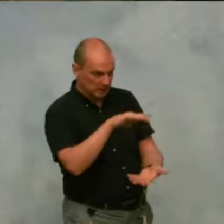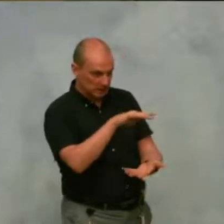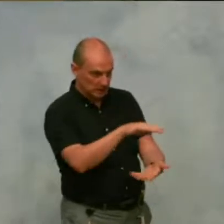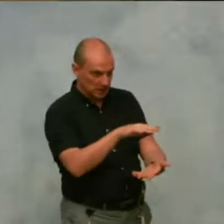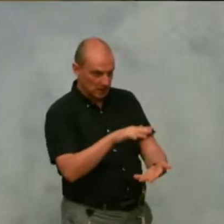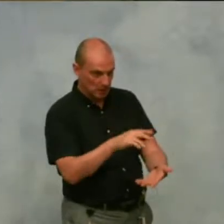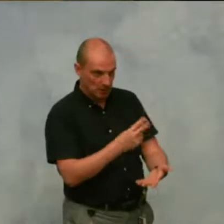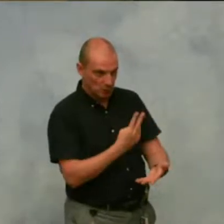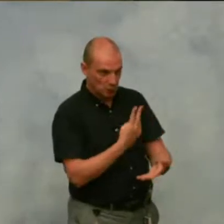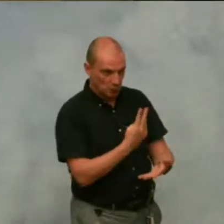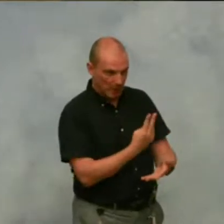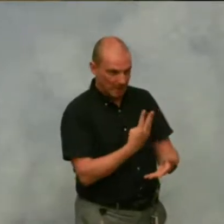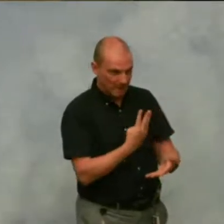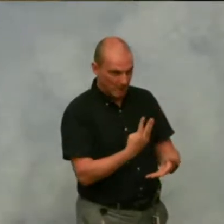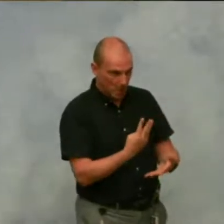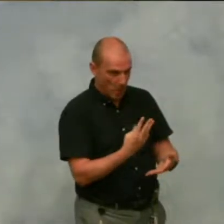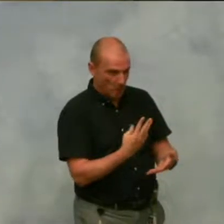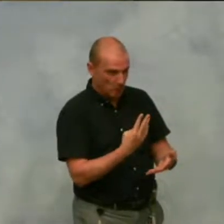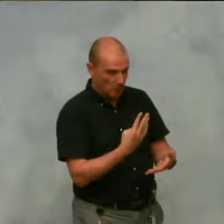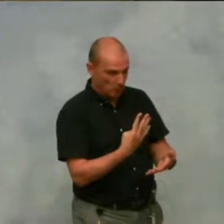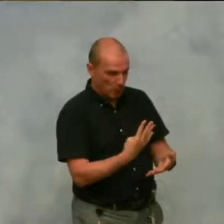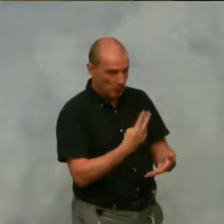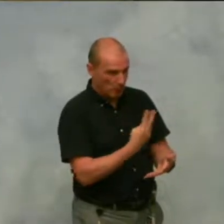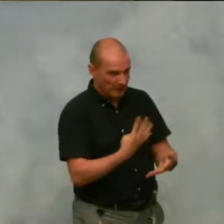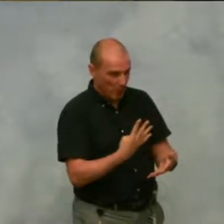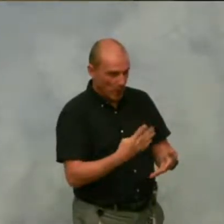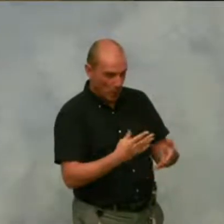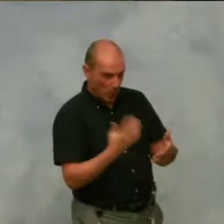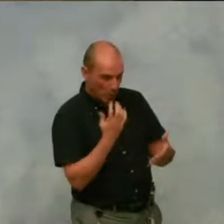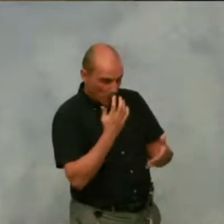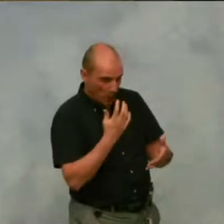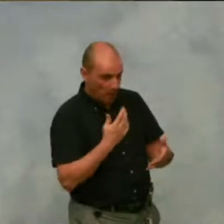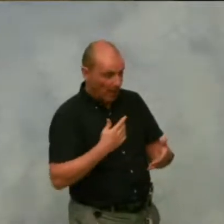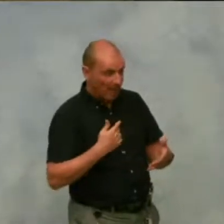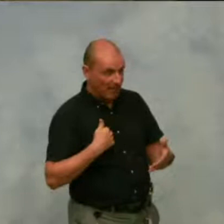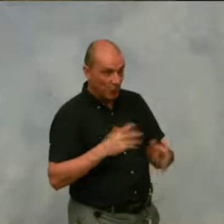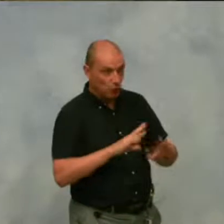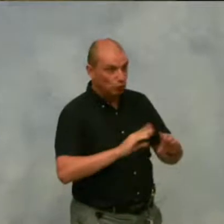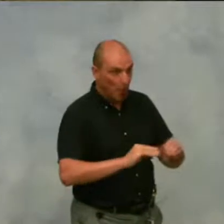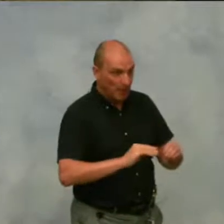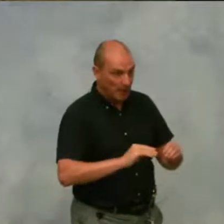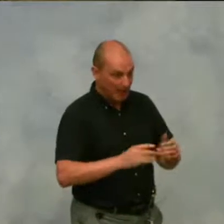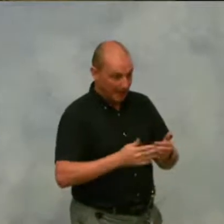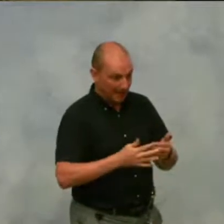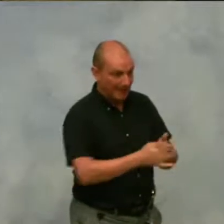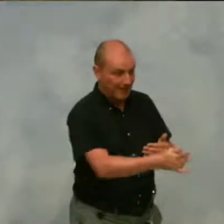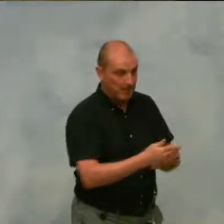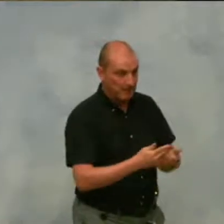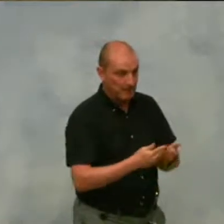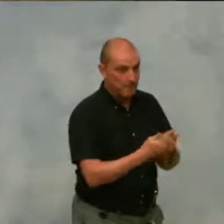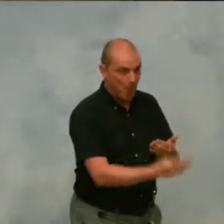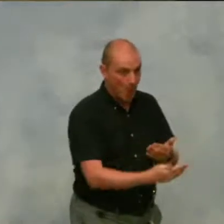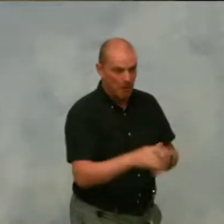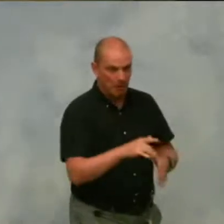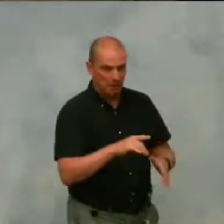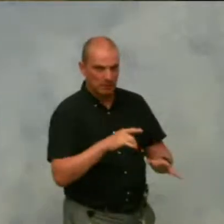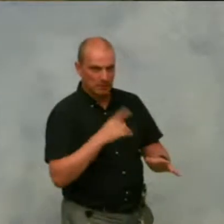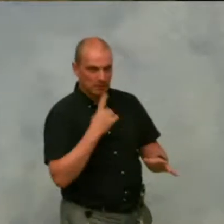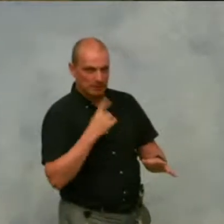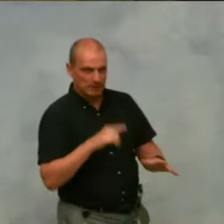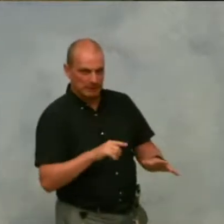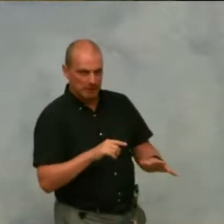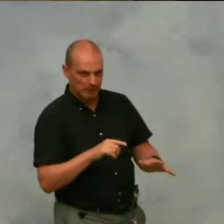initiated, and huge projects. And I was just wondering, it says 22 to